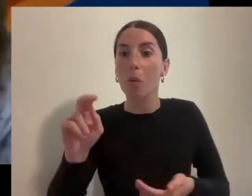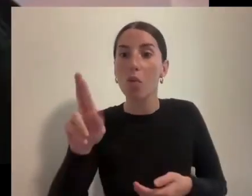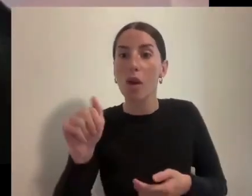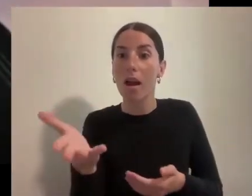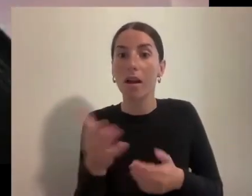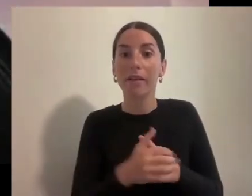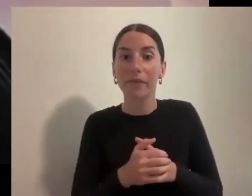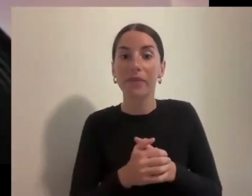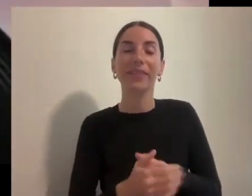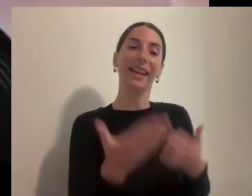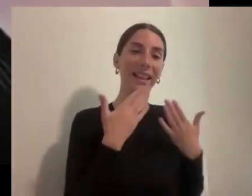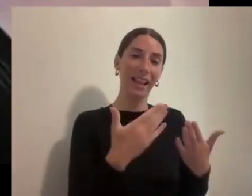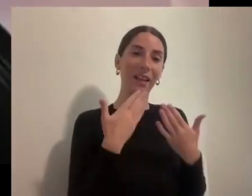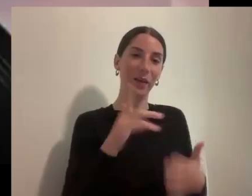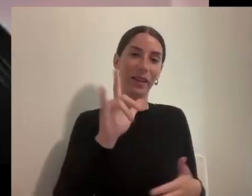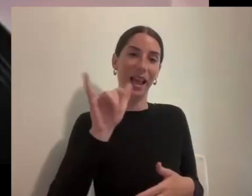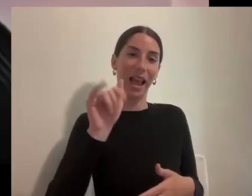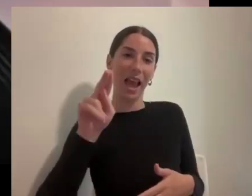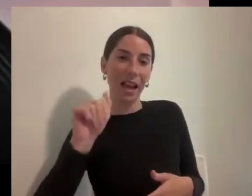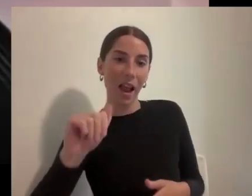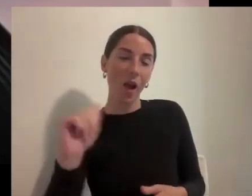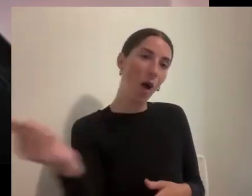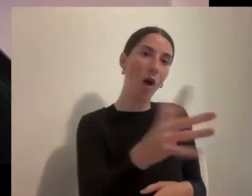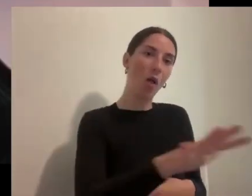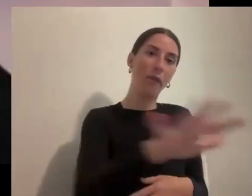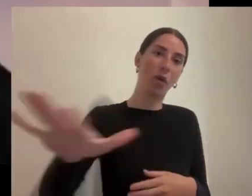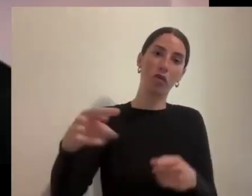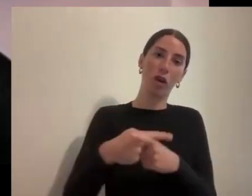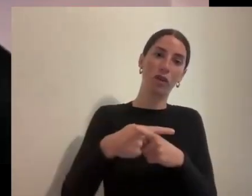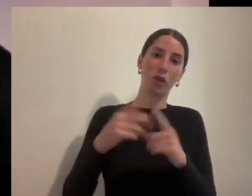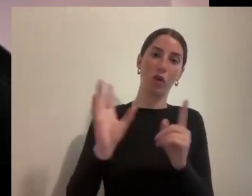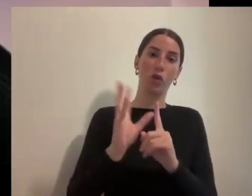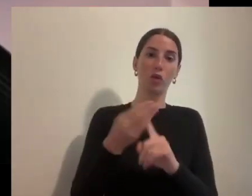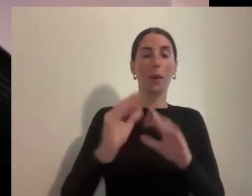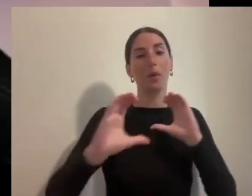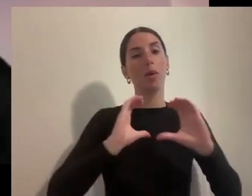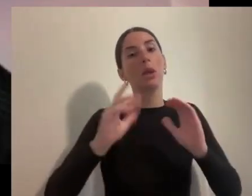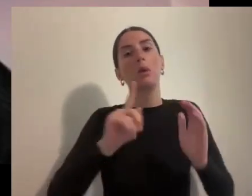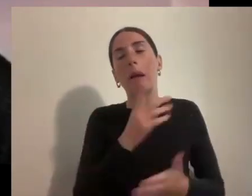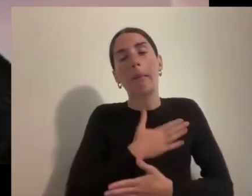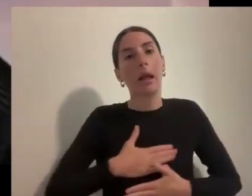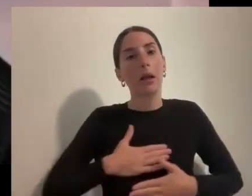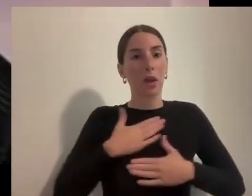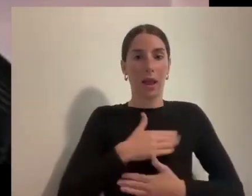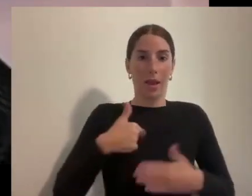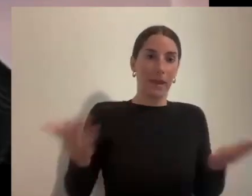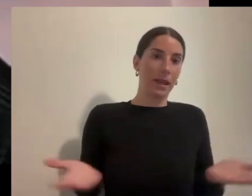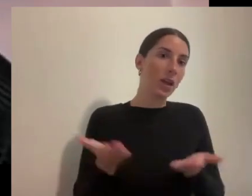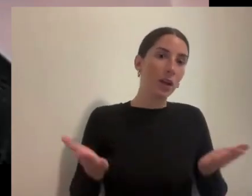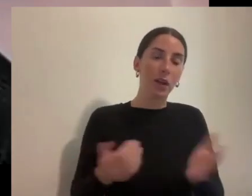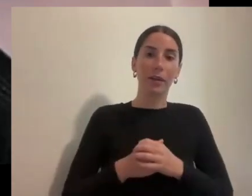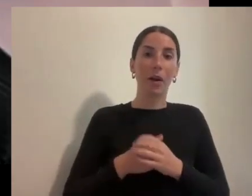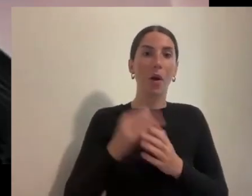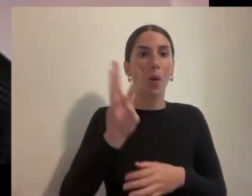Thank you, Liliana. Thank you, Nicelle, and everyone at Cross Cultural Communications. It's a pleasure for me to be here. And